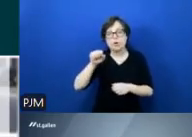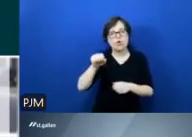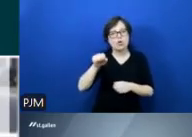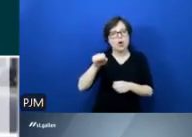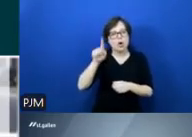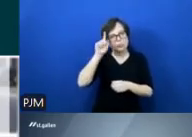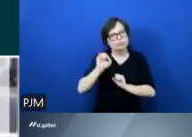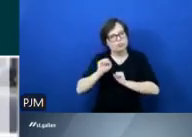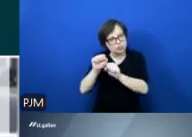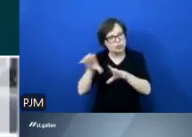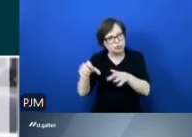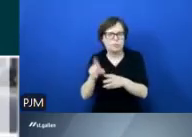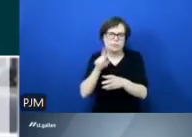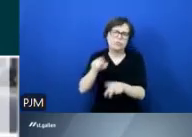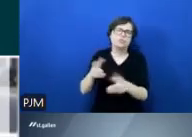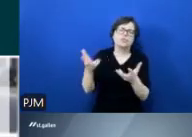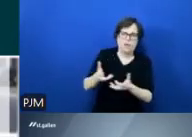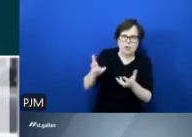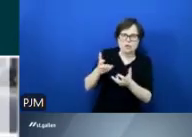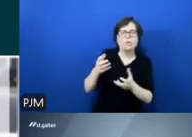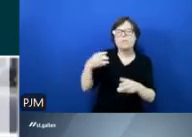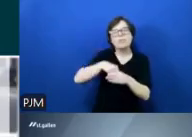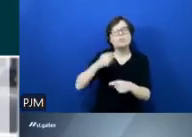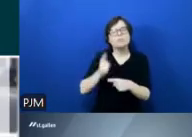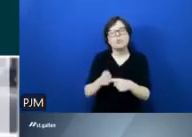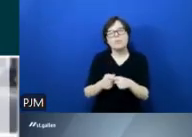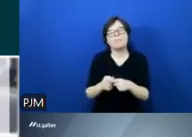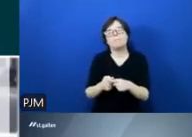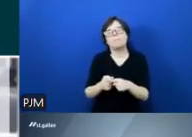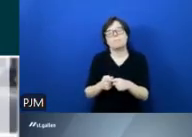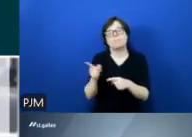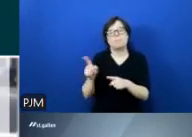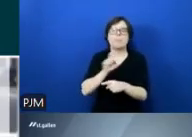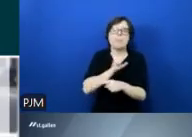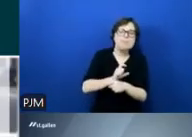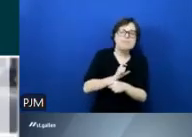This initiative, this association actually